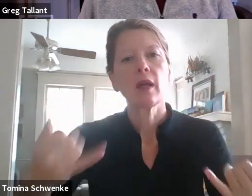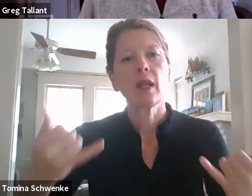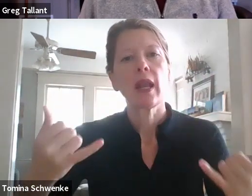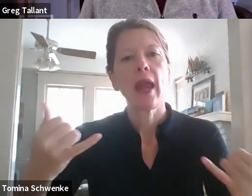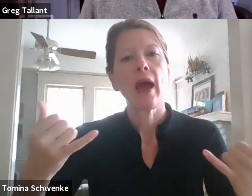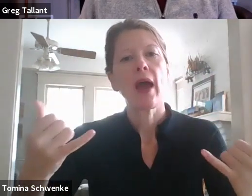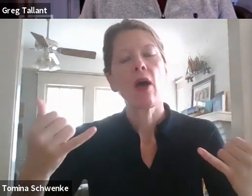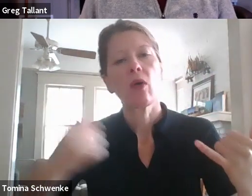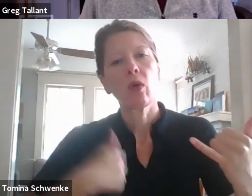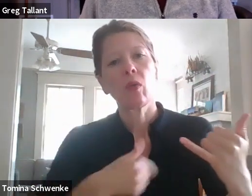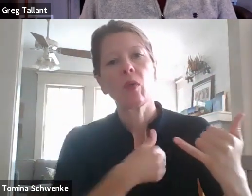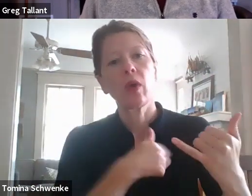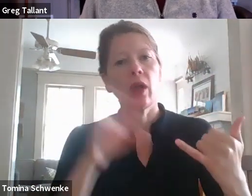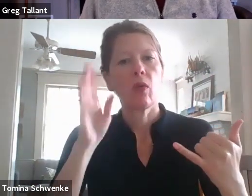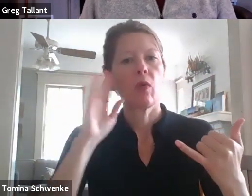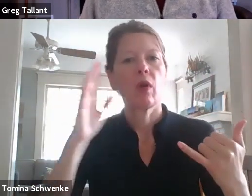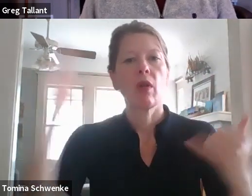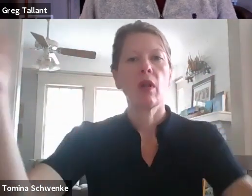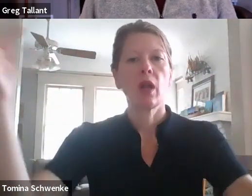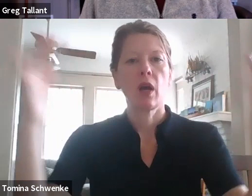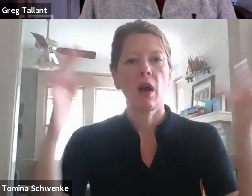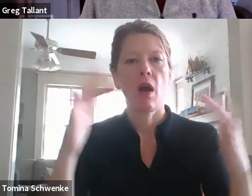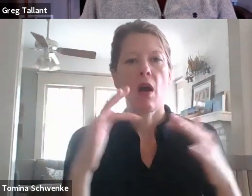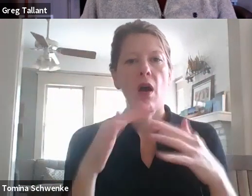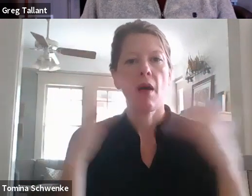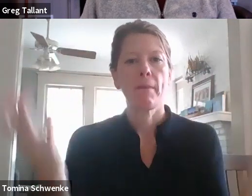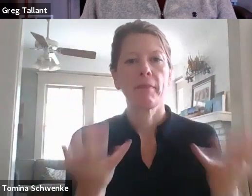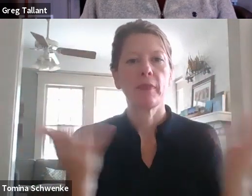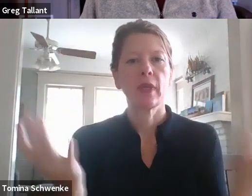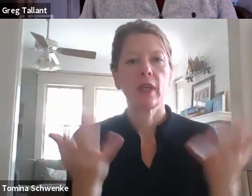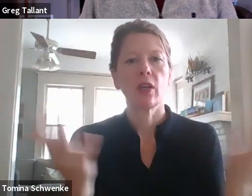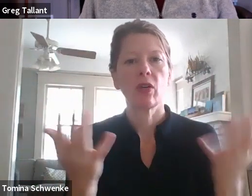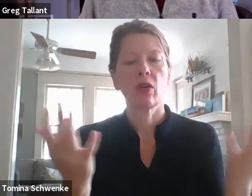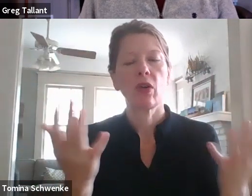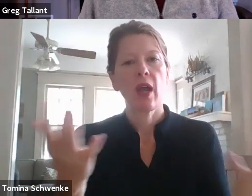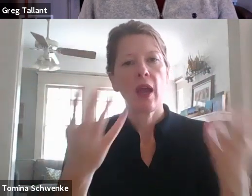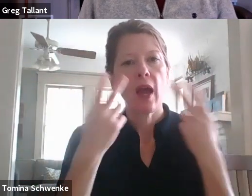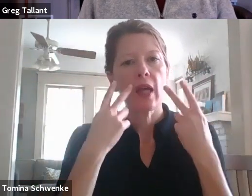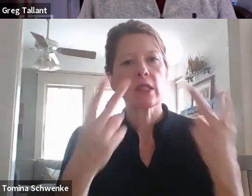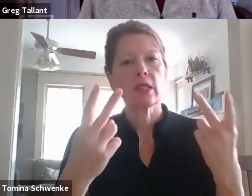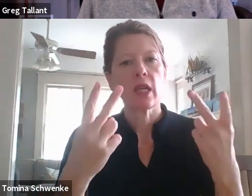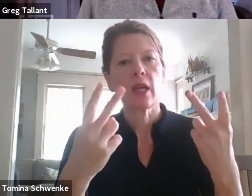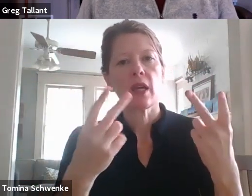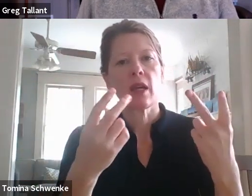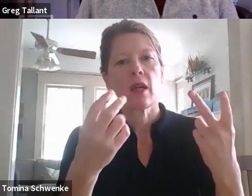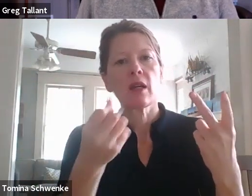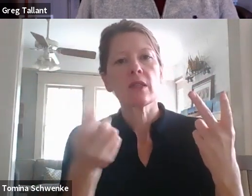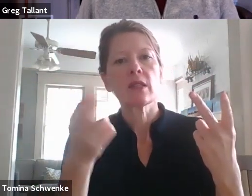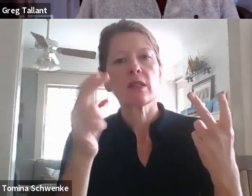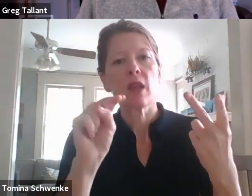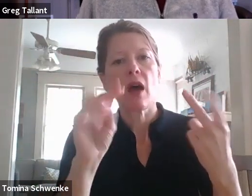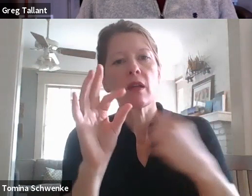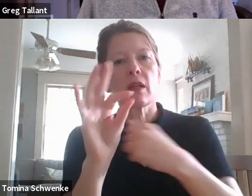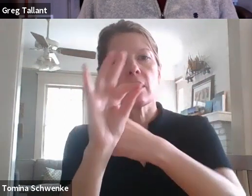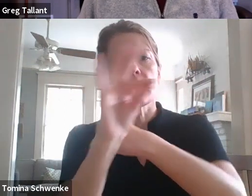now as we come to the setting of the sun, and our